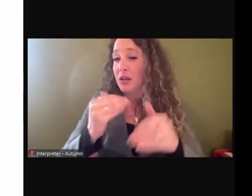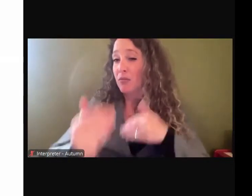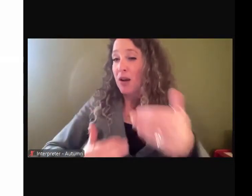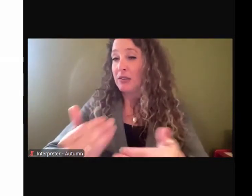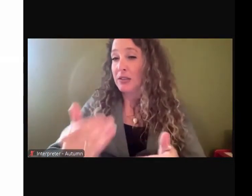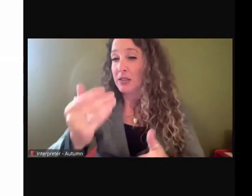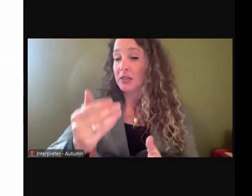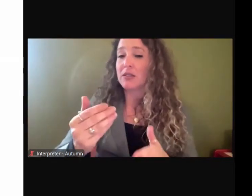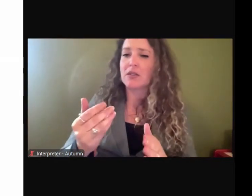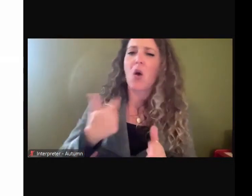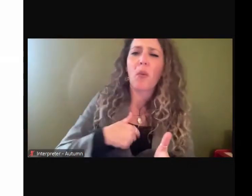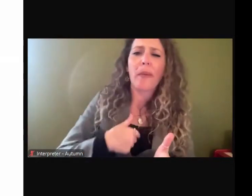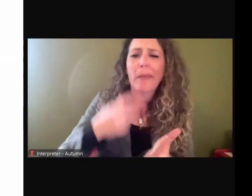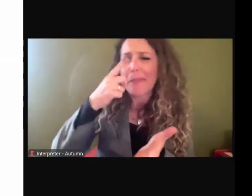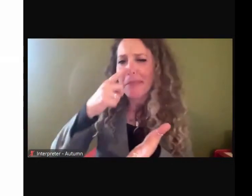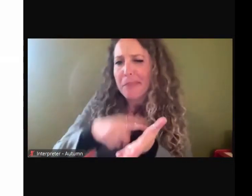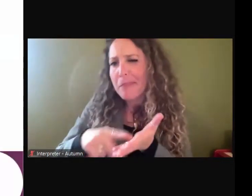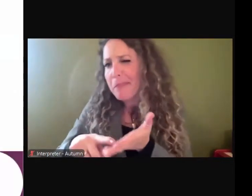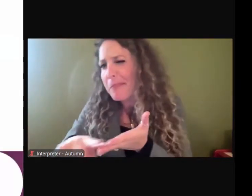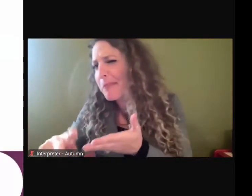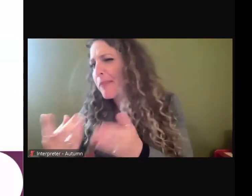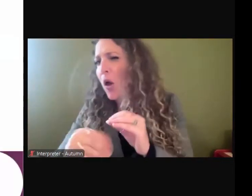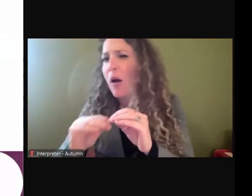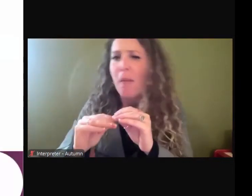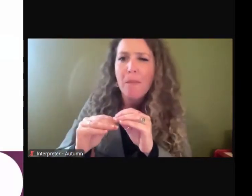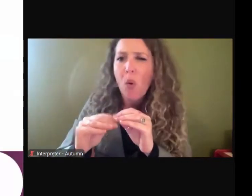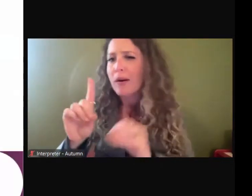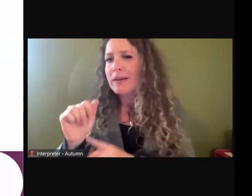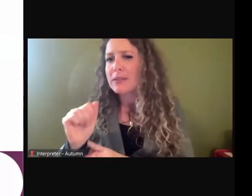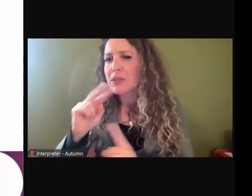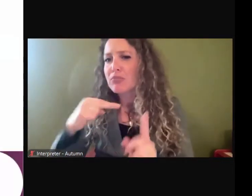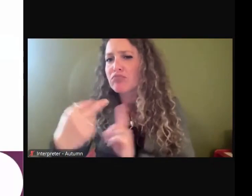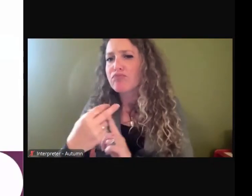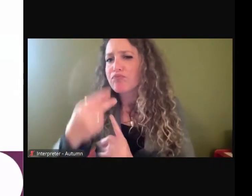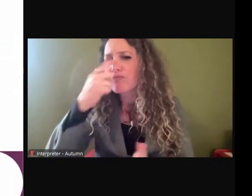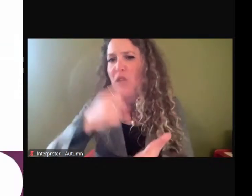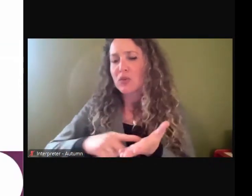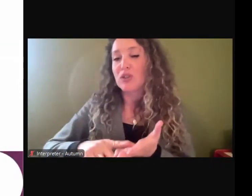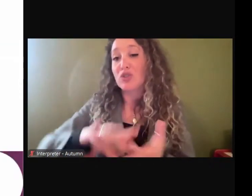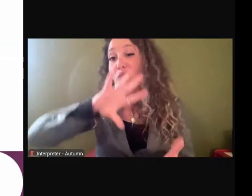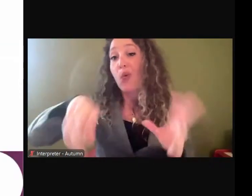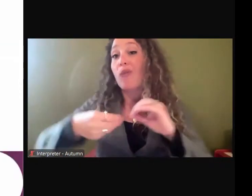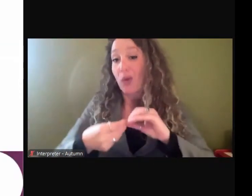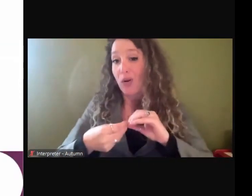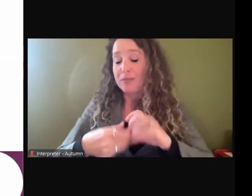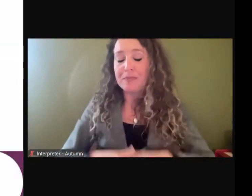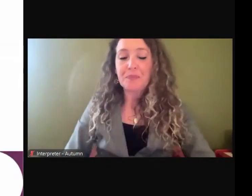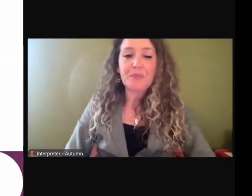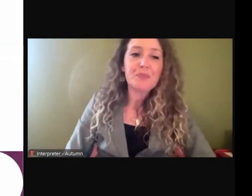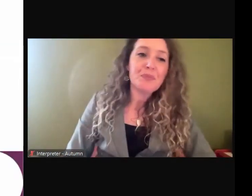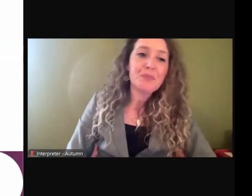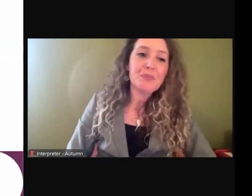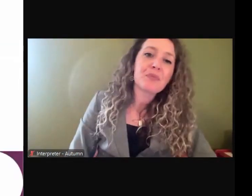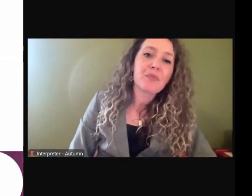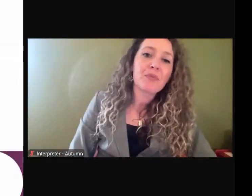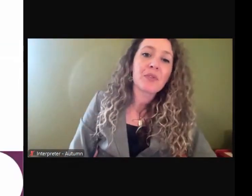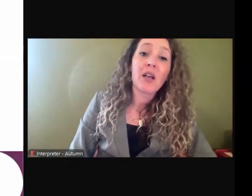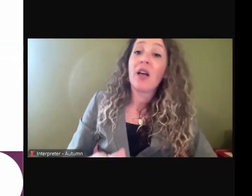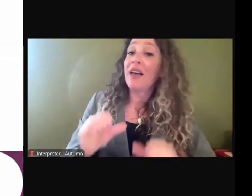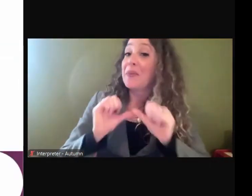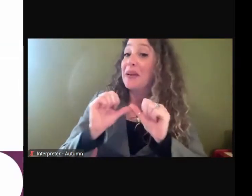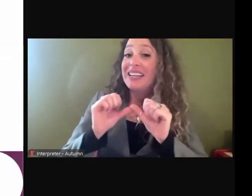the goal to include more disability perspectives in research overall. So what's next for us? We continue to apply for